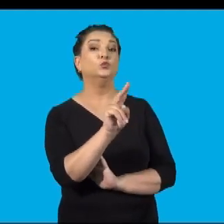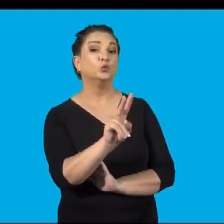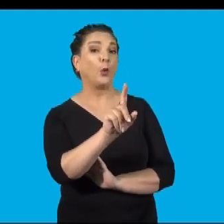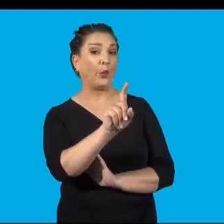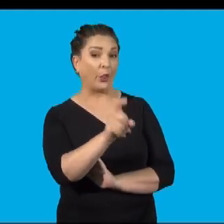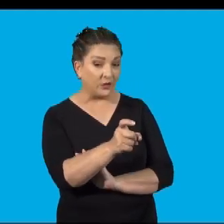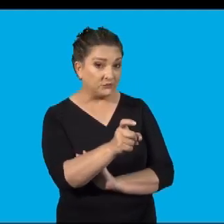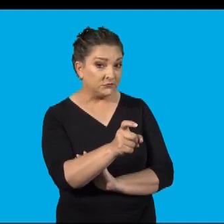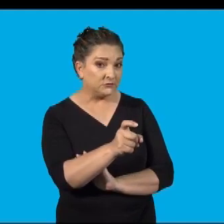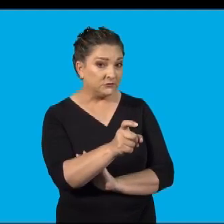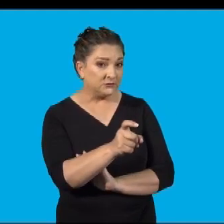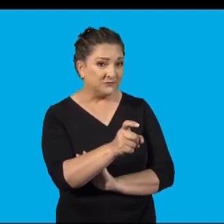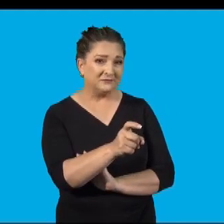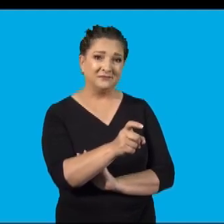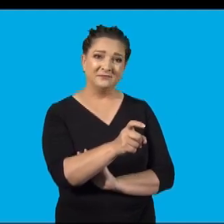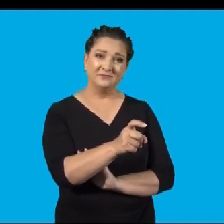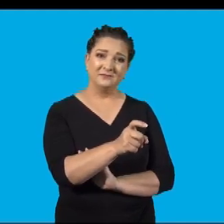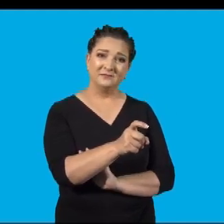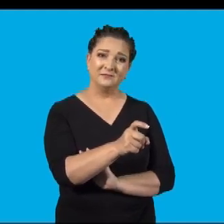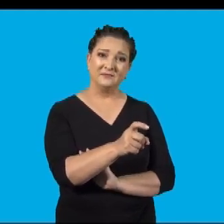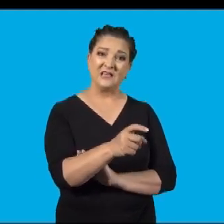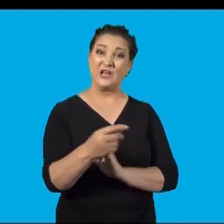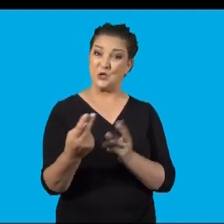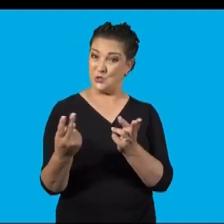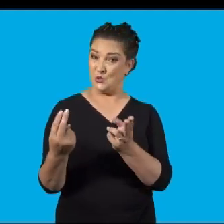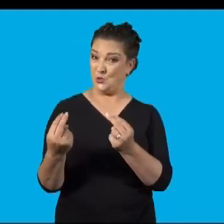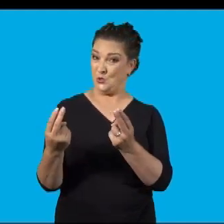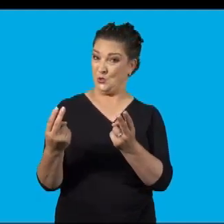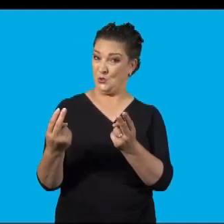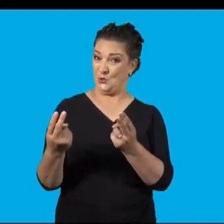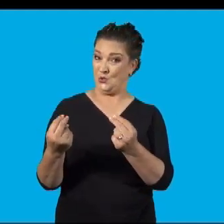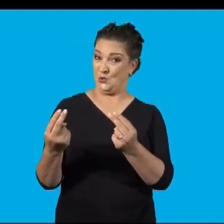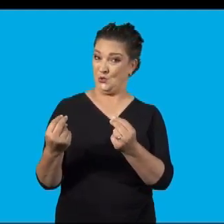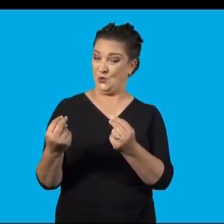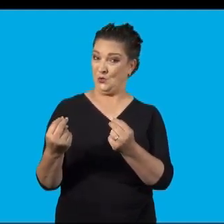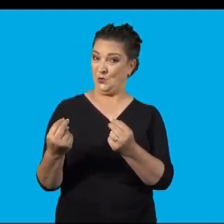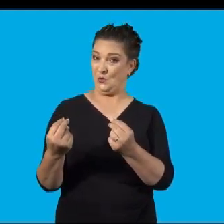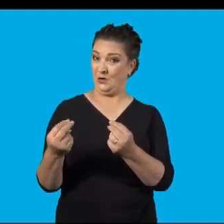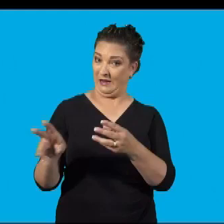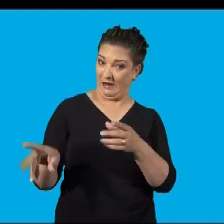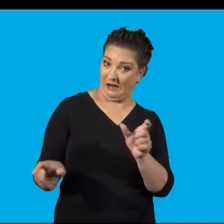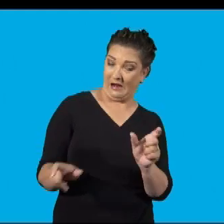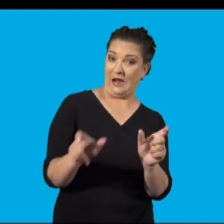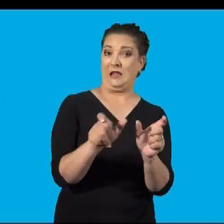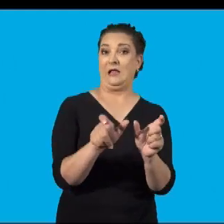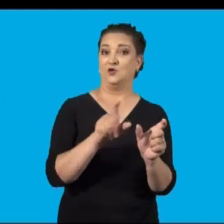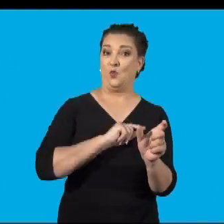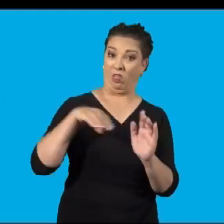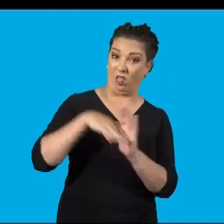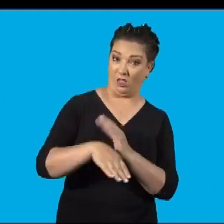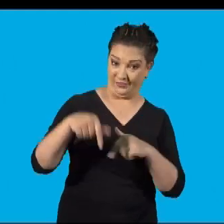is 612,000, then I add the new depreciation for this year plus the